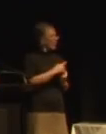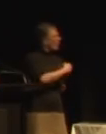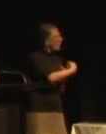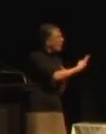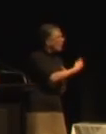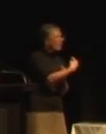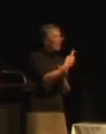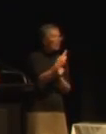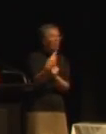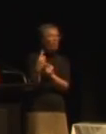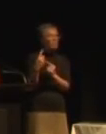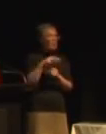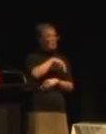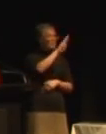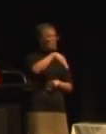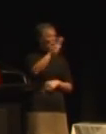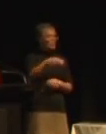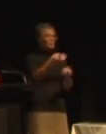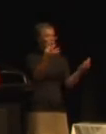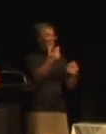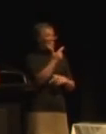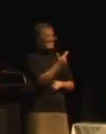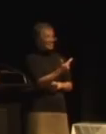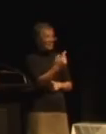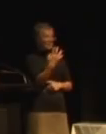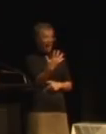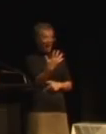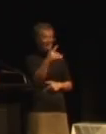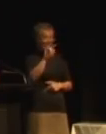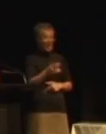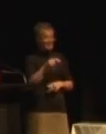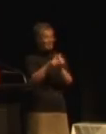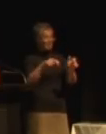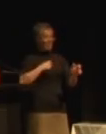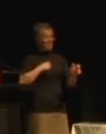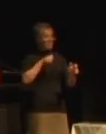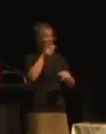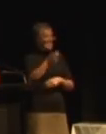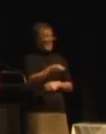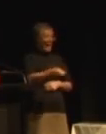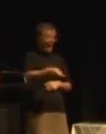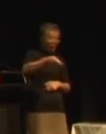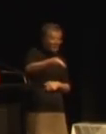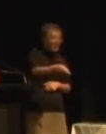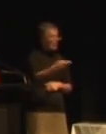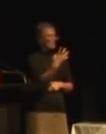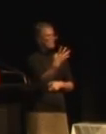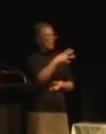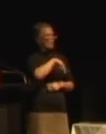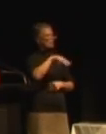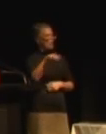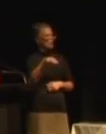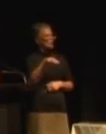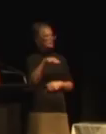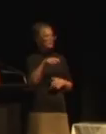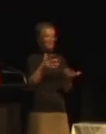my town, population 75,000, had four. This is Mr. PG, the town mascot.